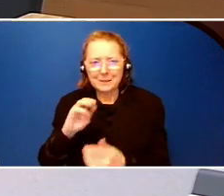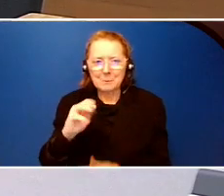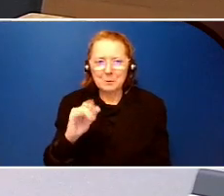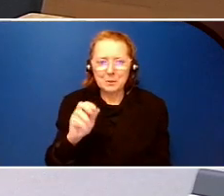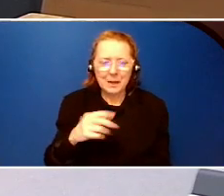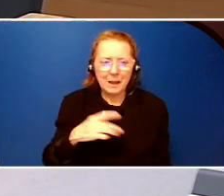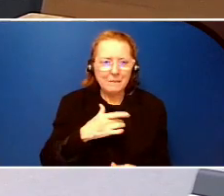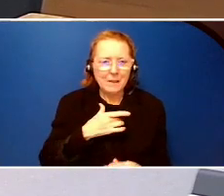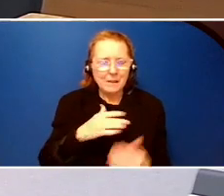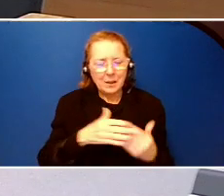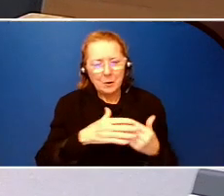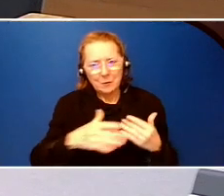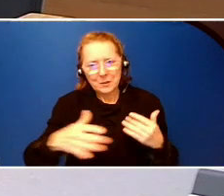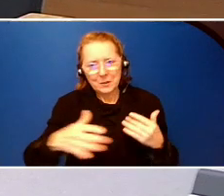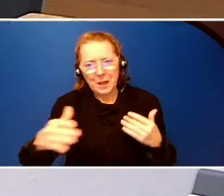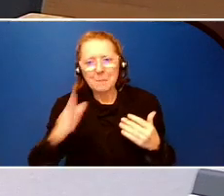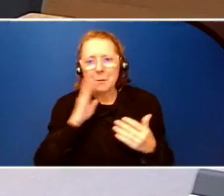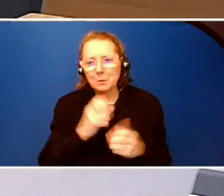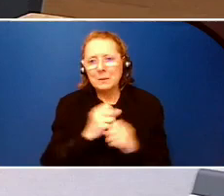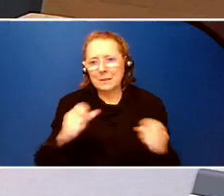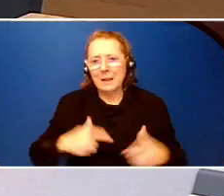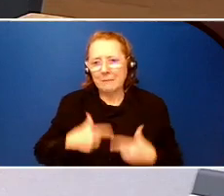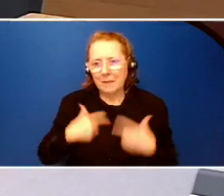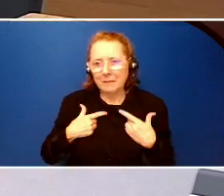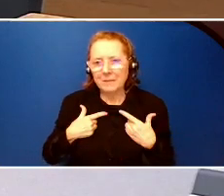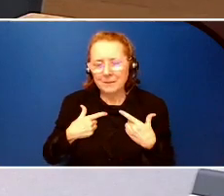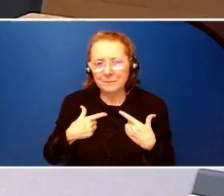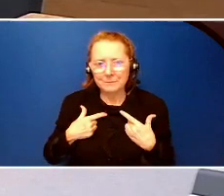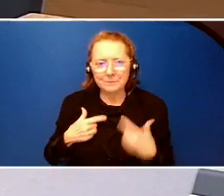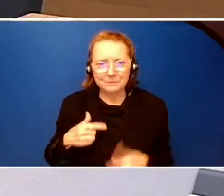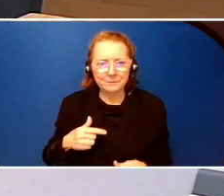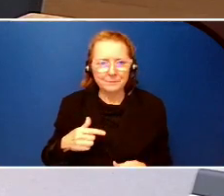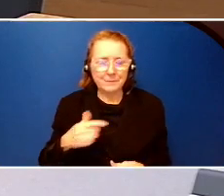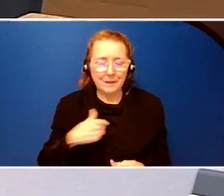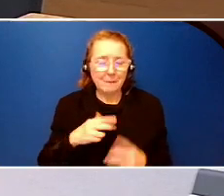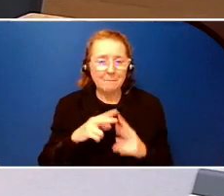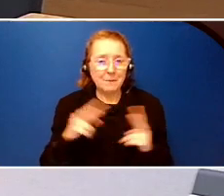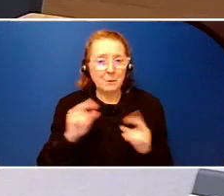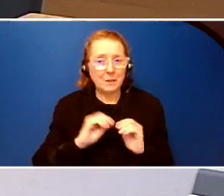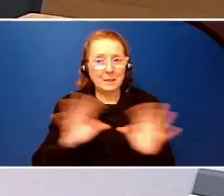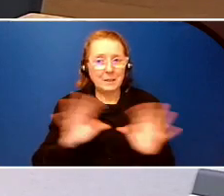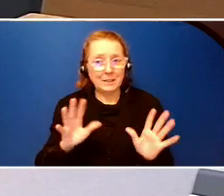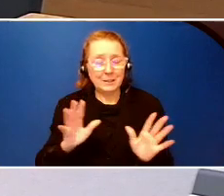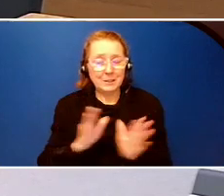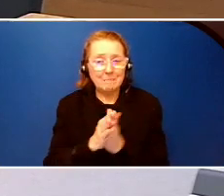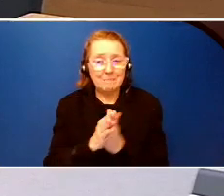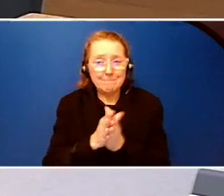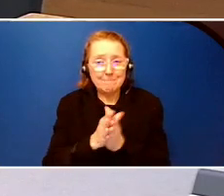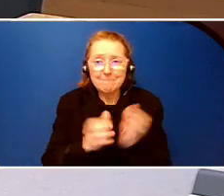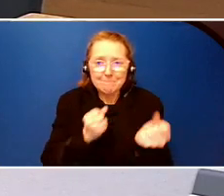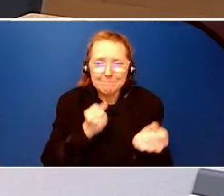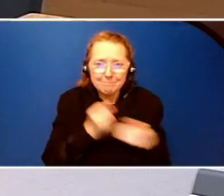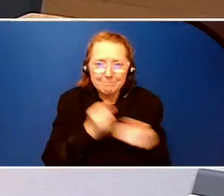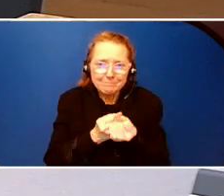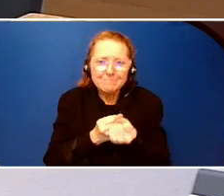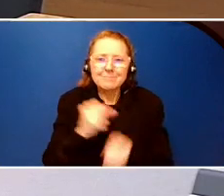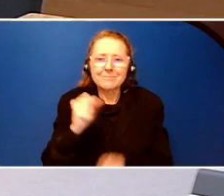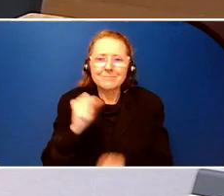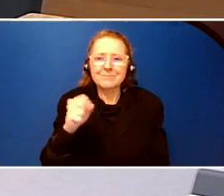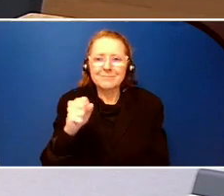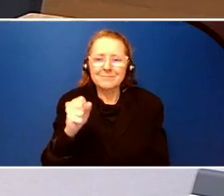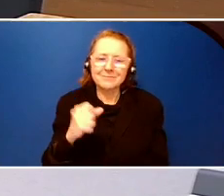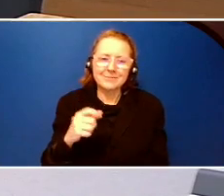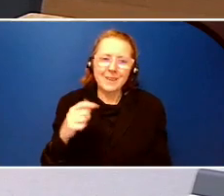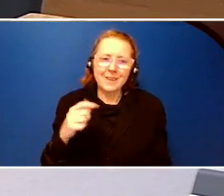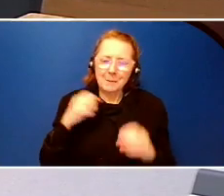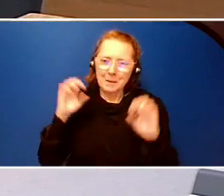does have the probability of saving lives. So I'm very clearly, emphatically in favor of it. As an emergency room doctor